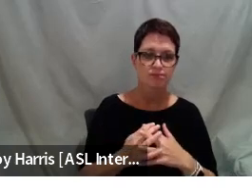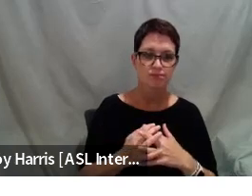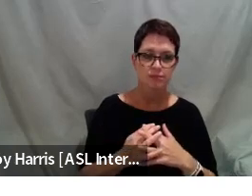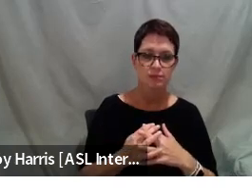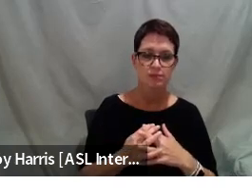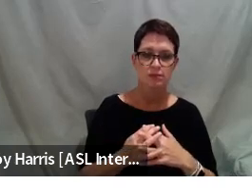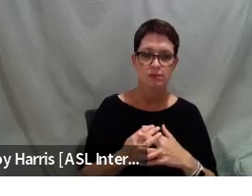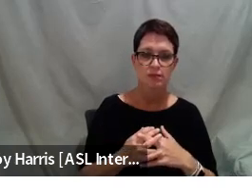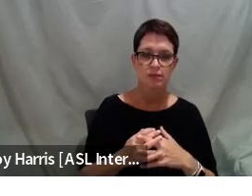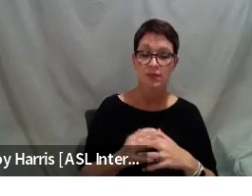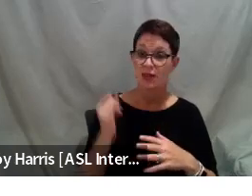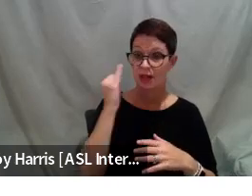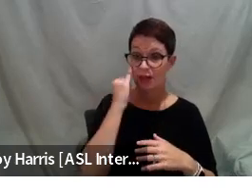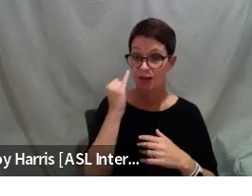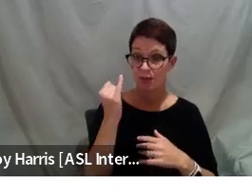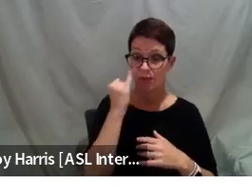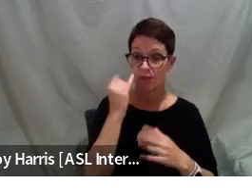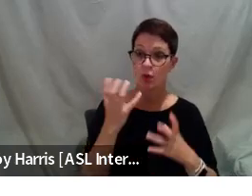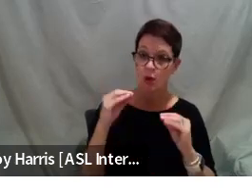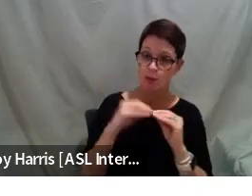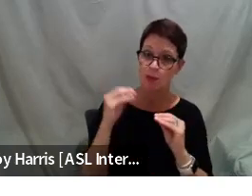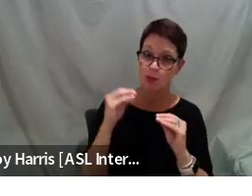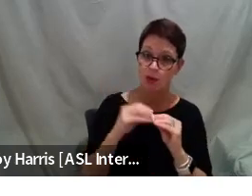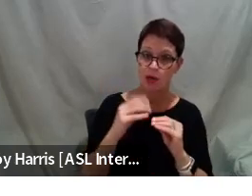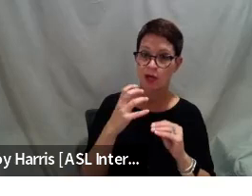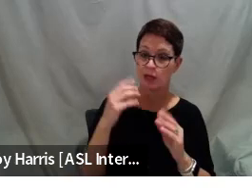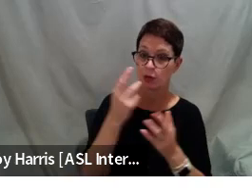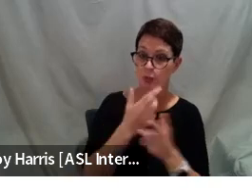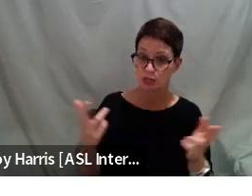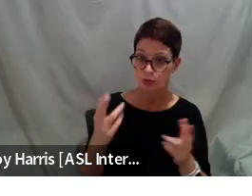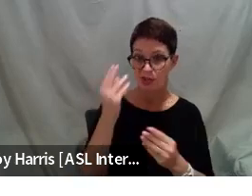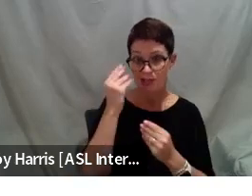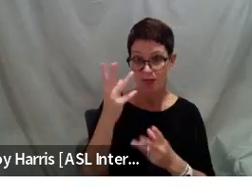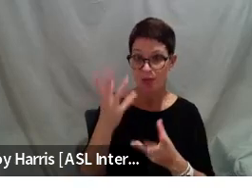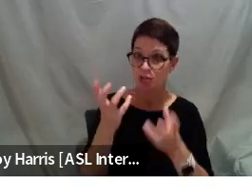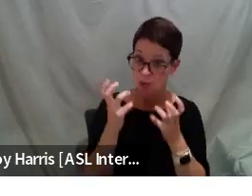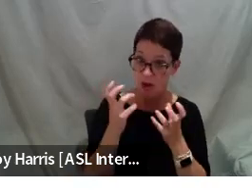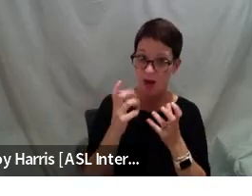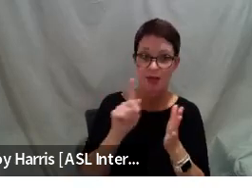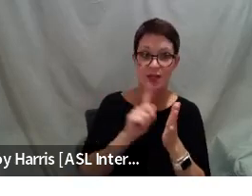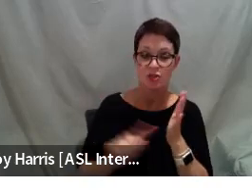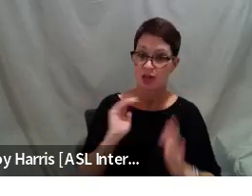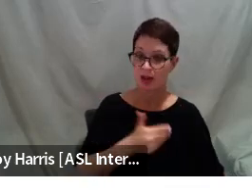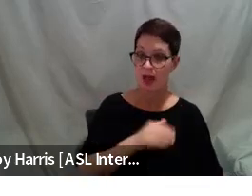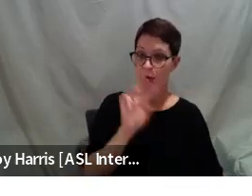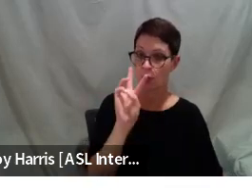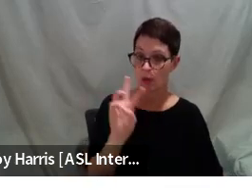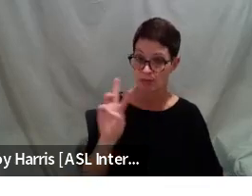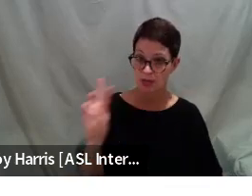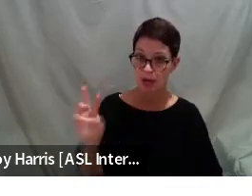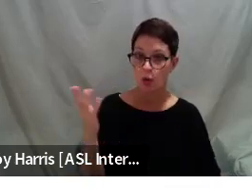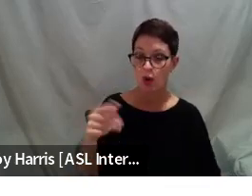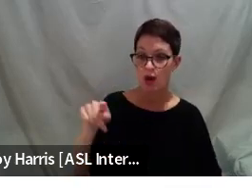And so if you'd like to more extreme heat resources, you can visit our website